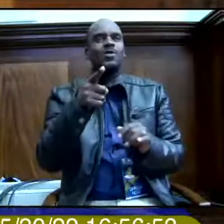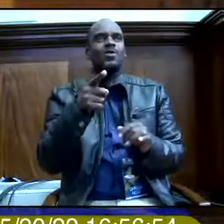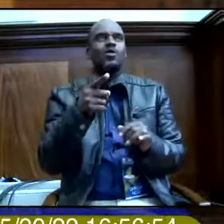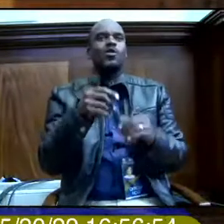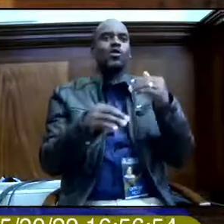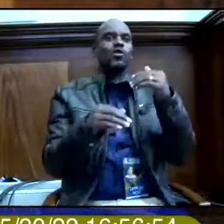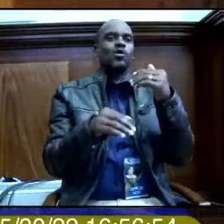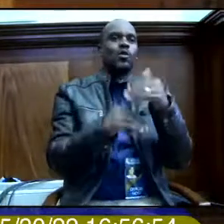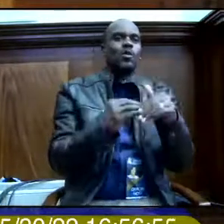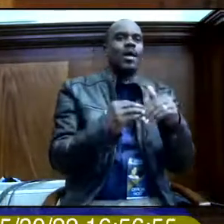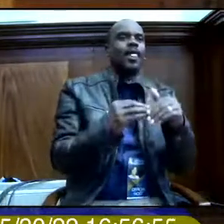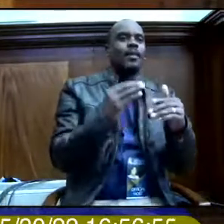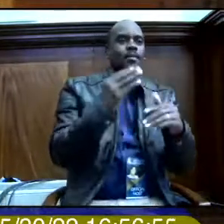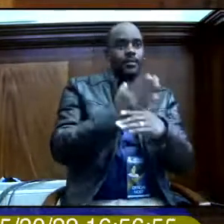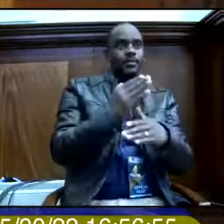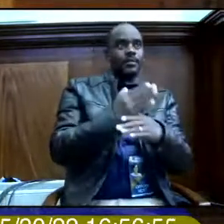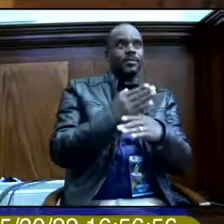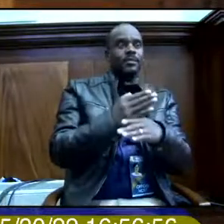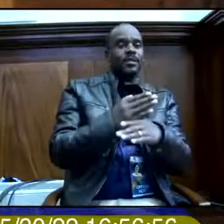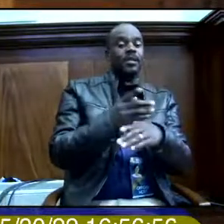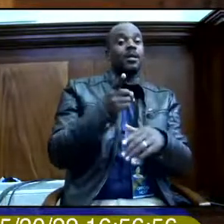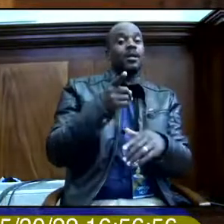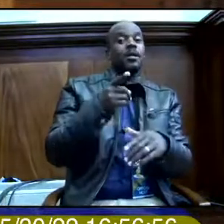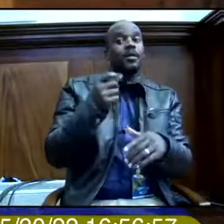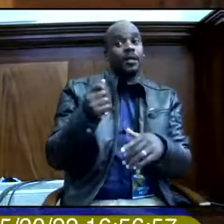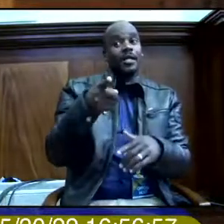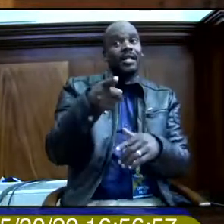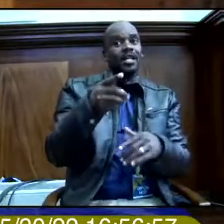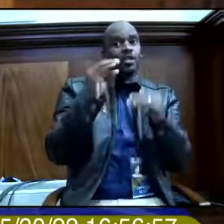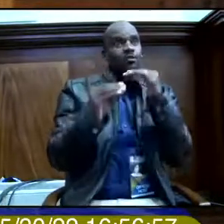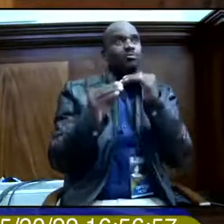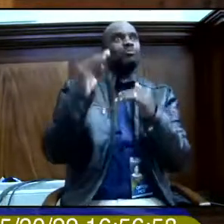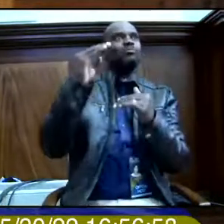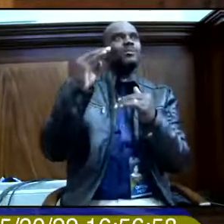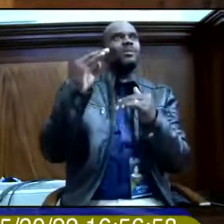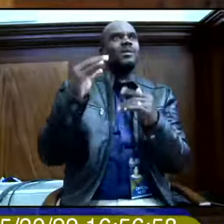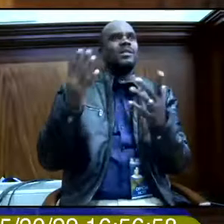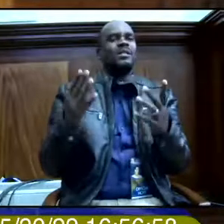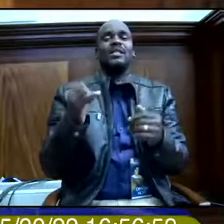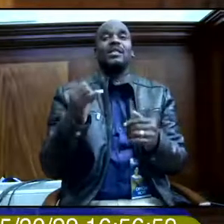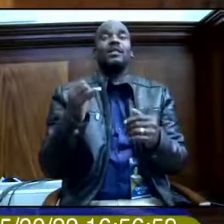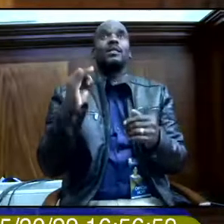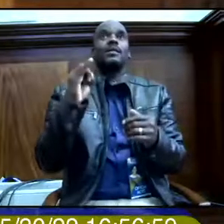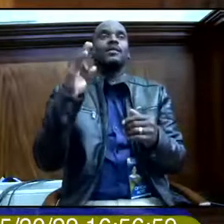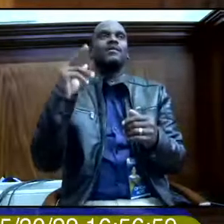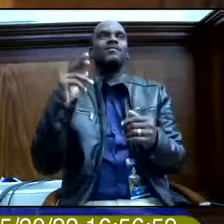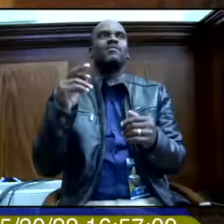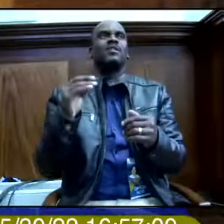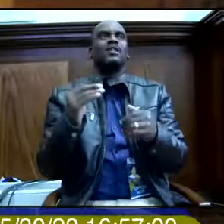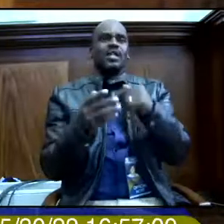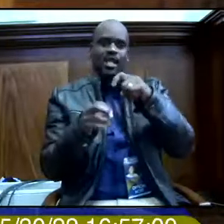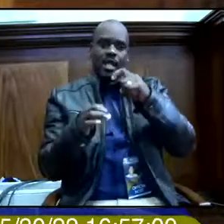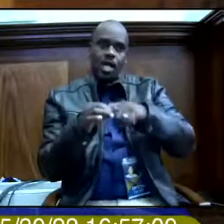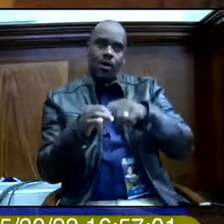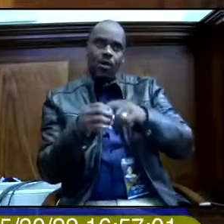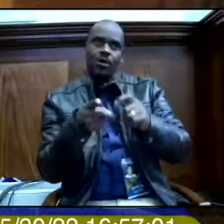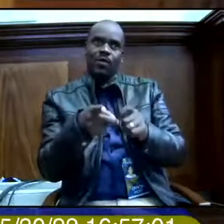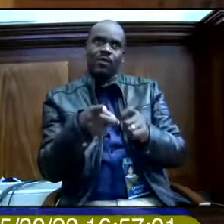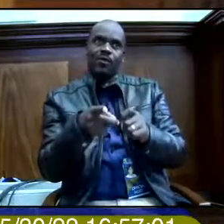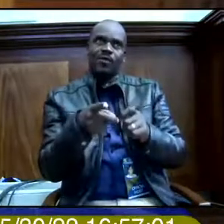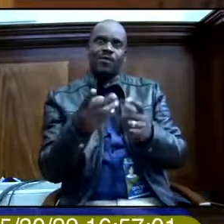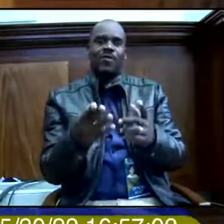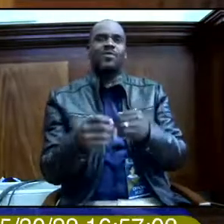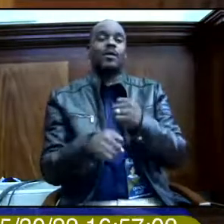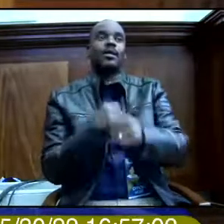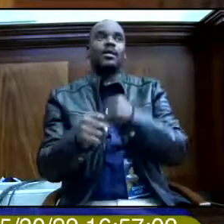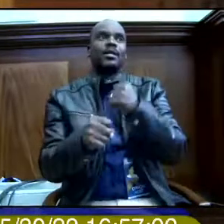have increased now if that money is not paid at all even if you can increase the contract of that person it's not going to serve